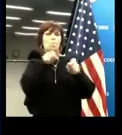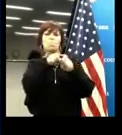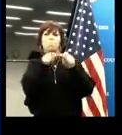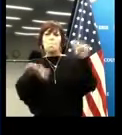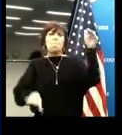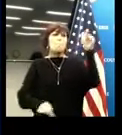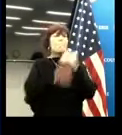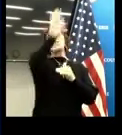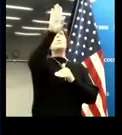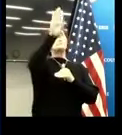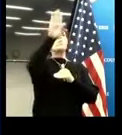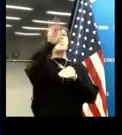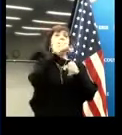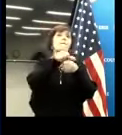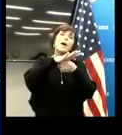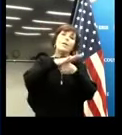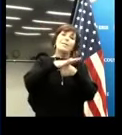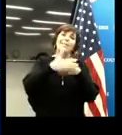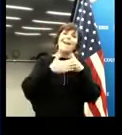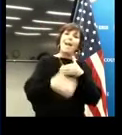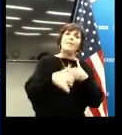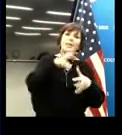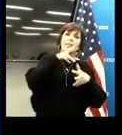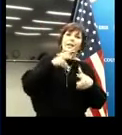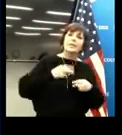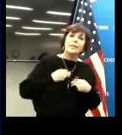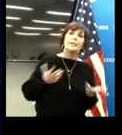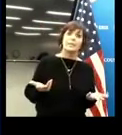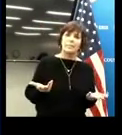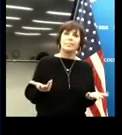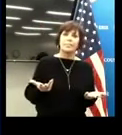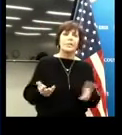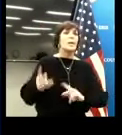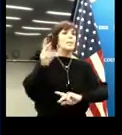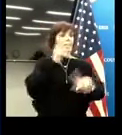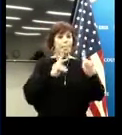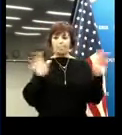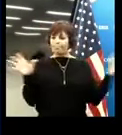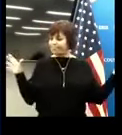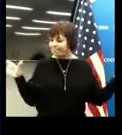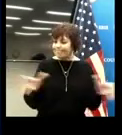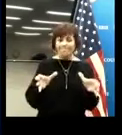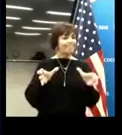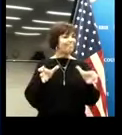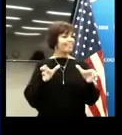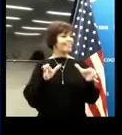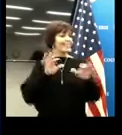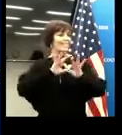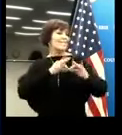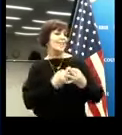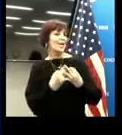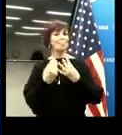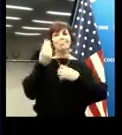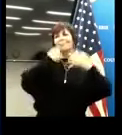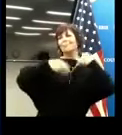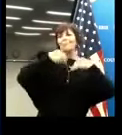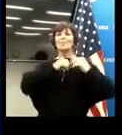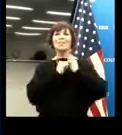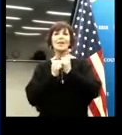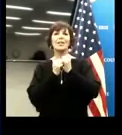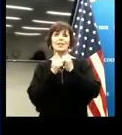the coronavirus and COVID-19 cases from individuals who went to family and friends' house for